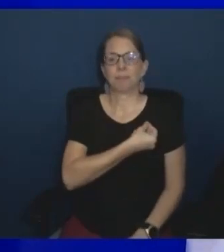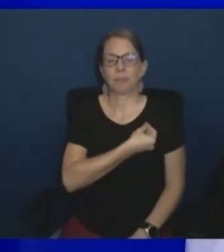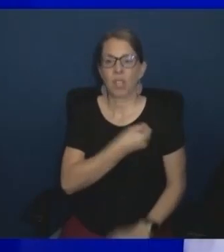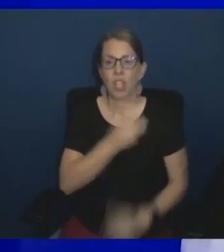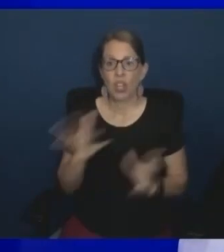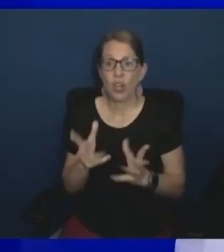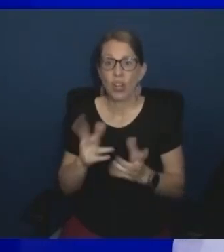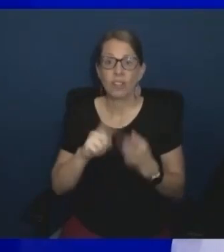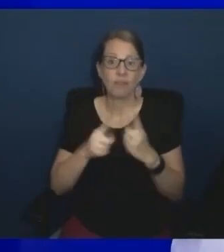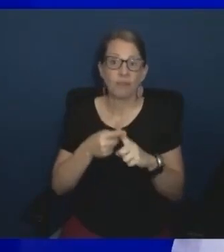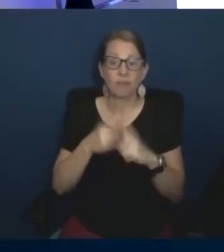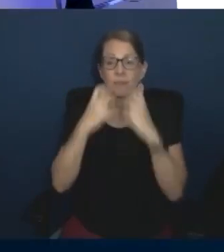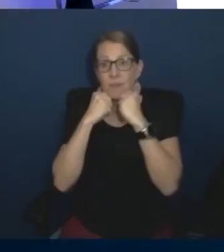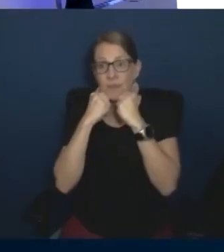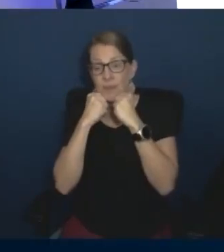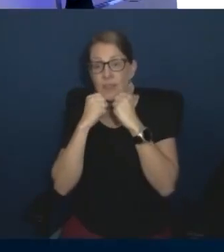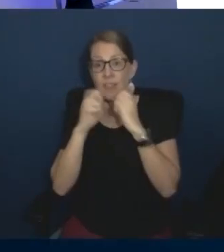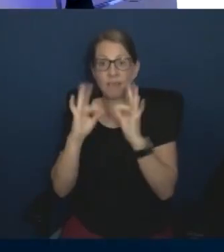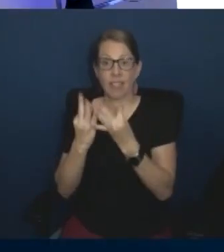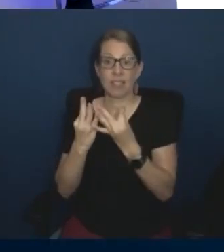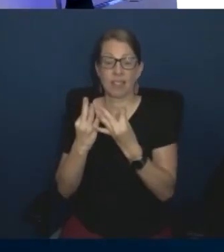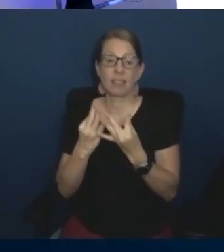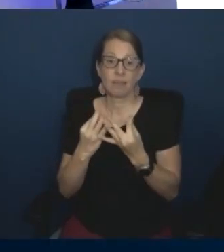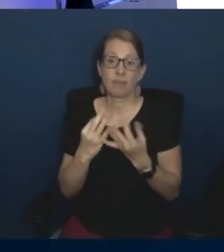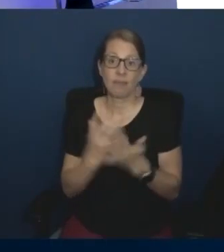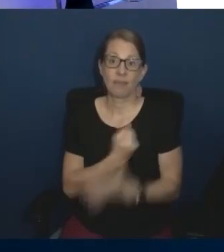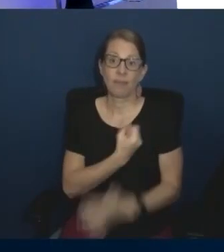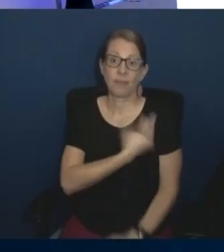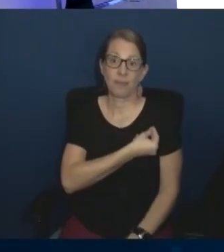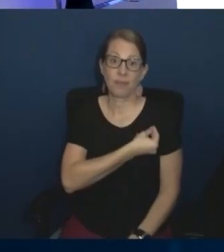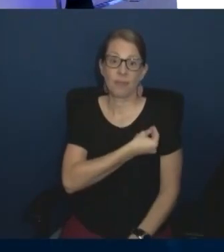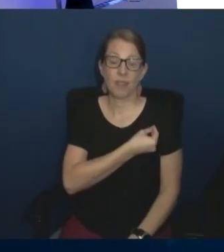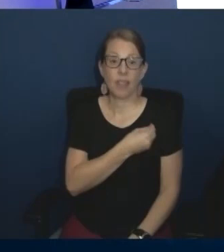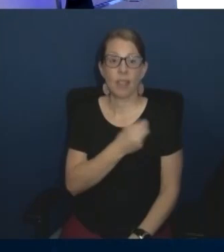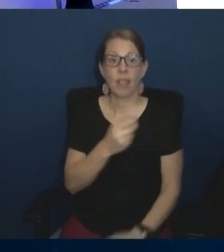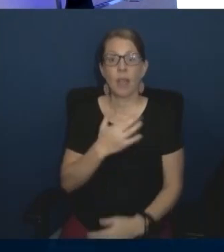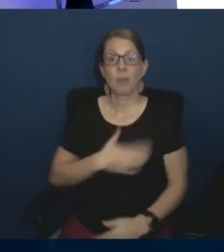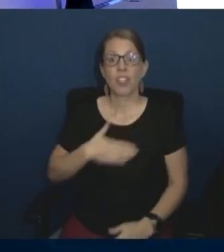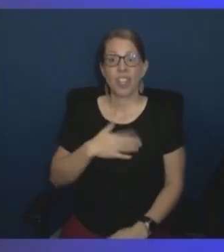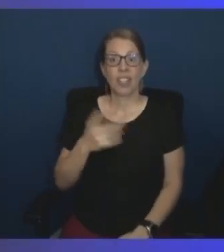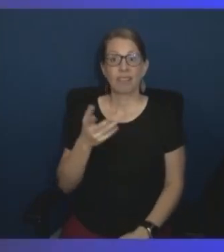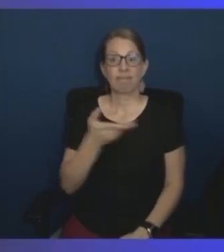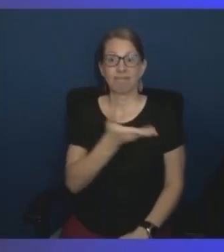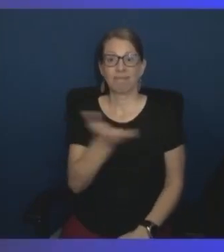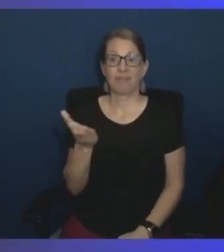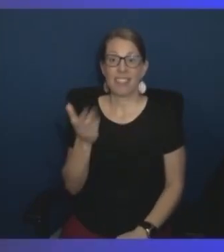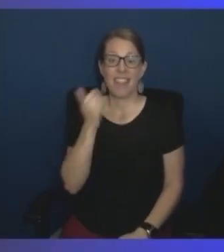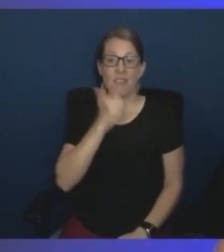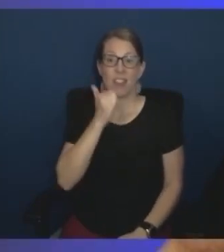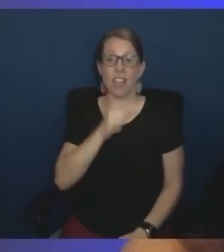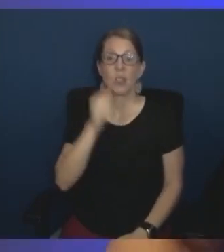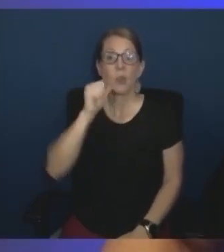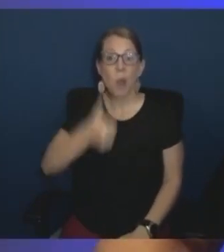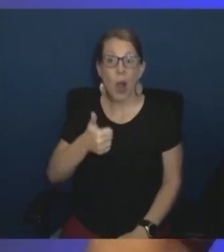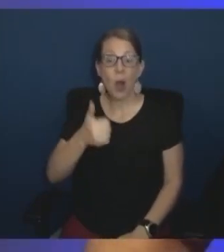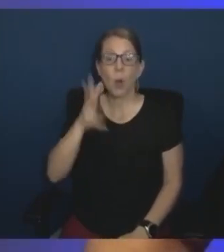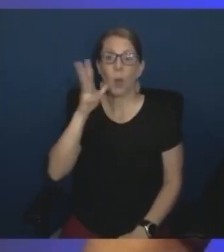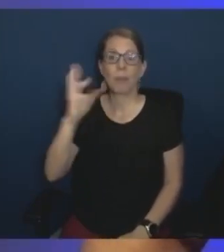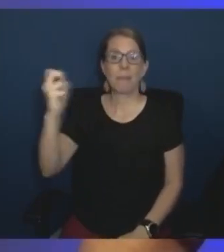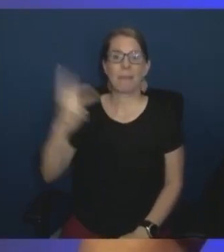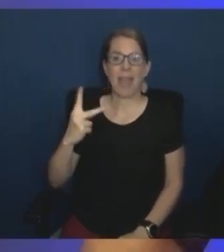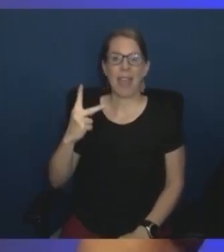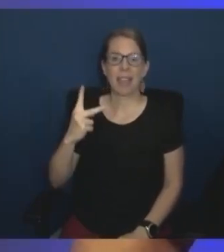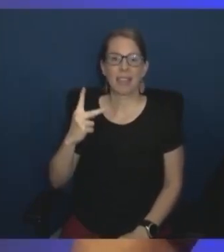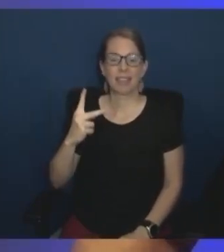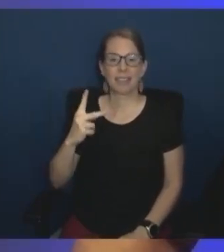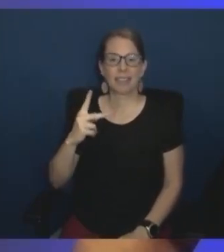vaccinated to get vaccinated. Well, we appreciate all three of you every day, and thank you so much for being with us today. Tomorrow we are back with another episode.